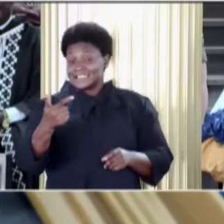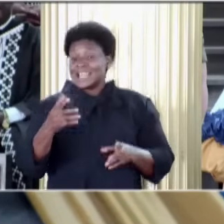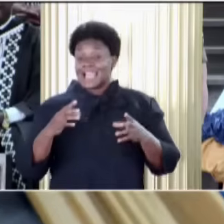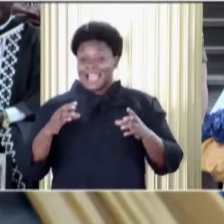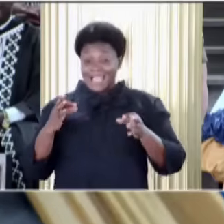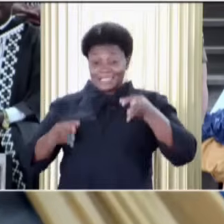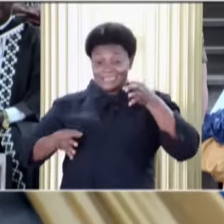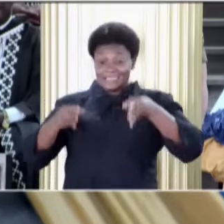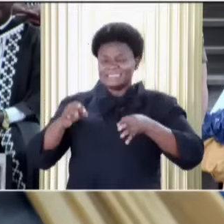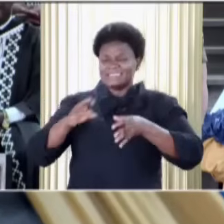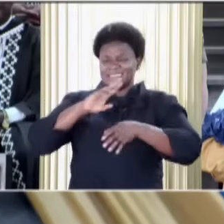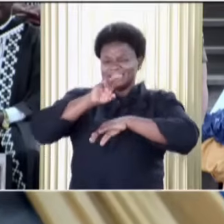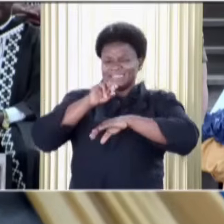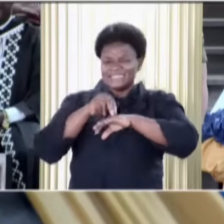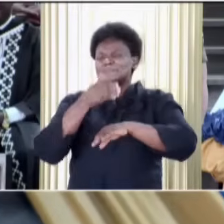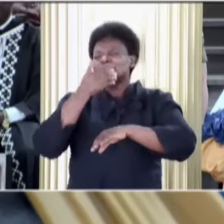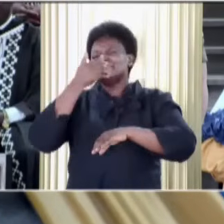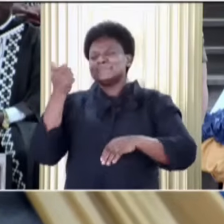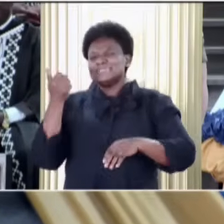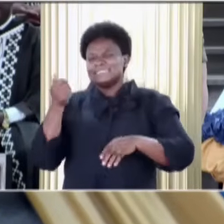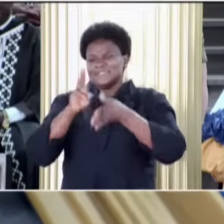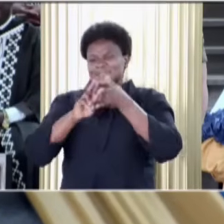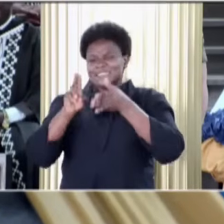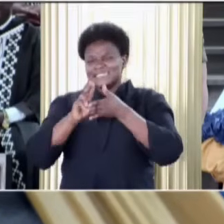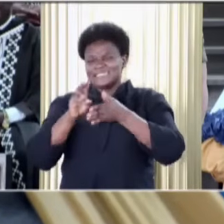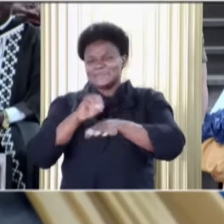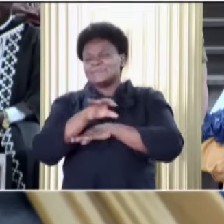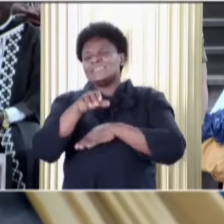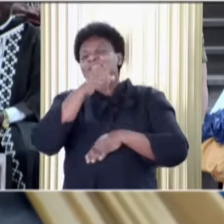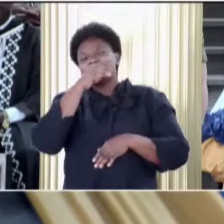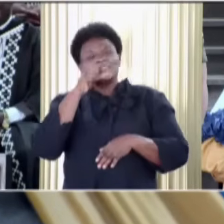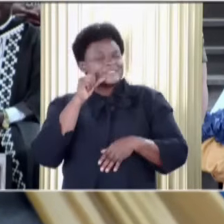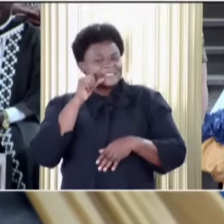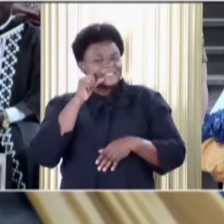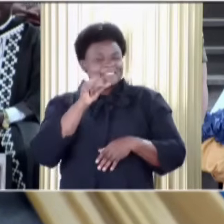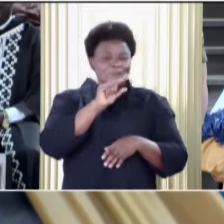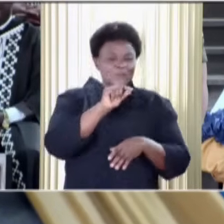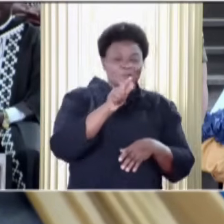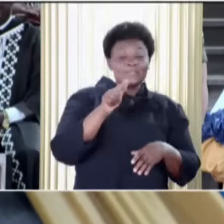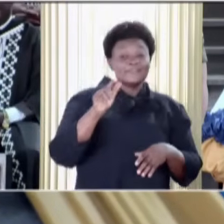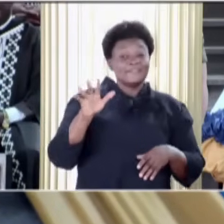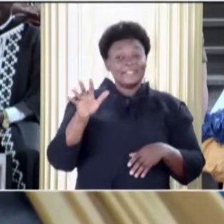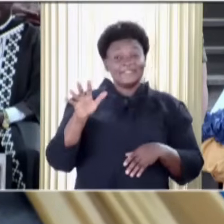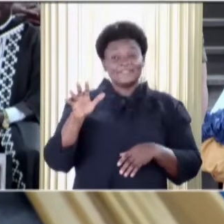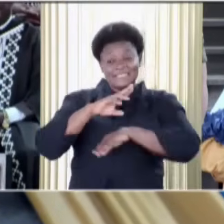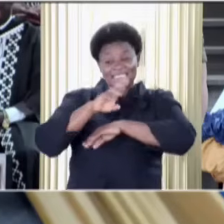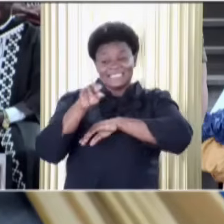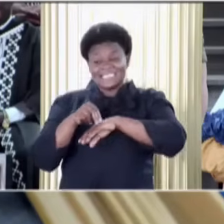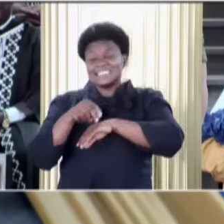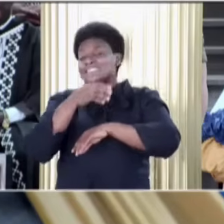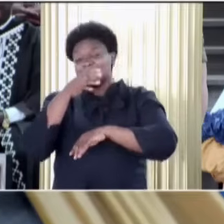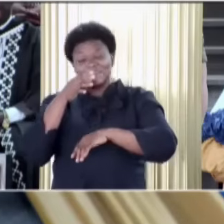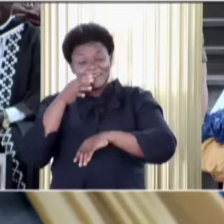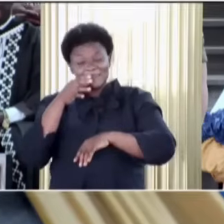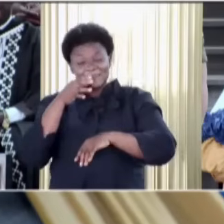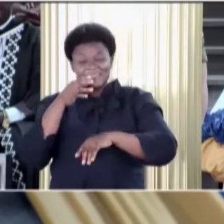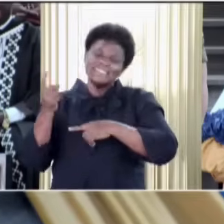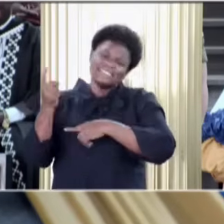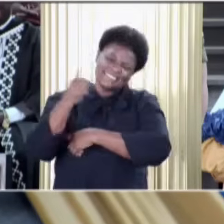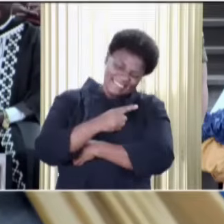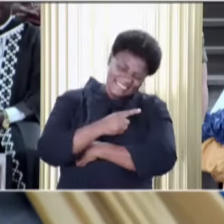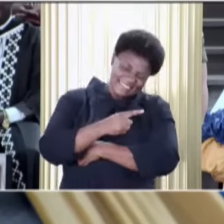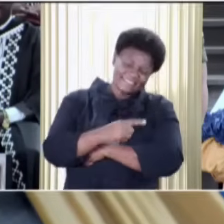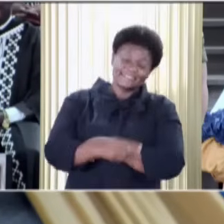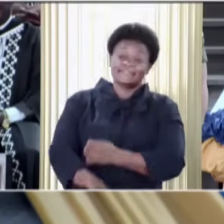Best University in Practical Agriculture at the 2025 National Farmers' Day.